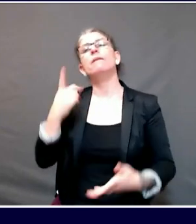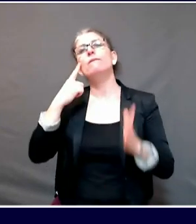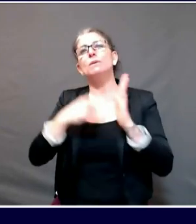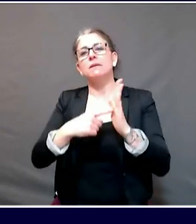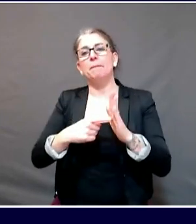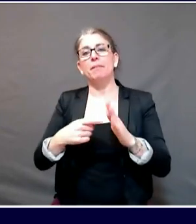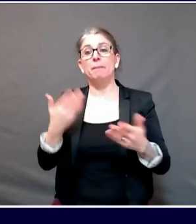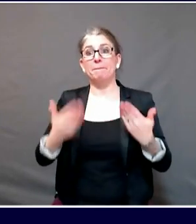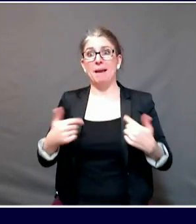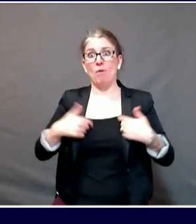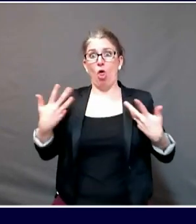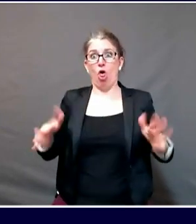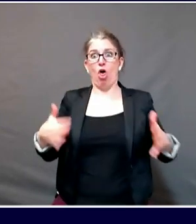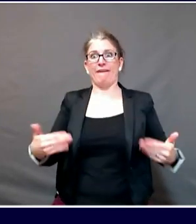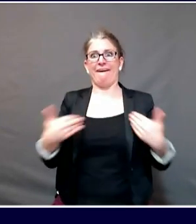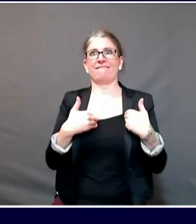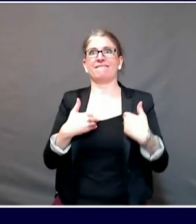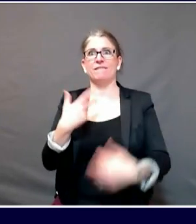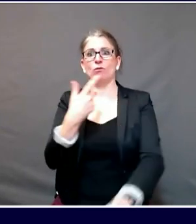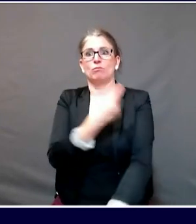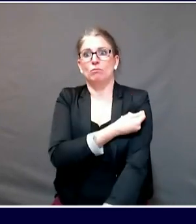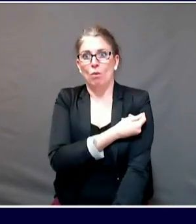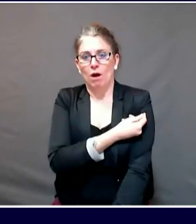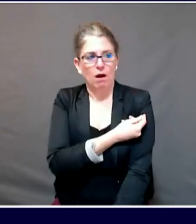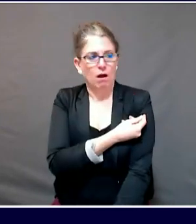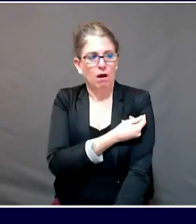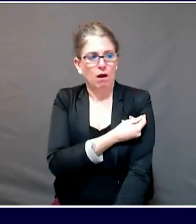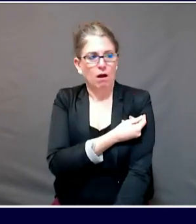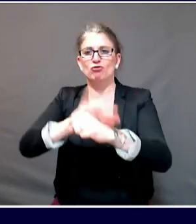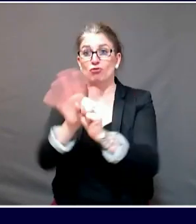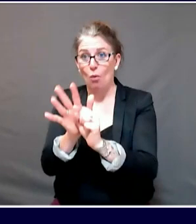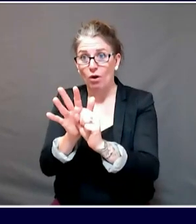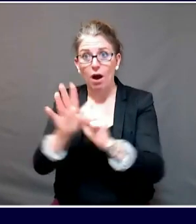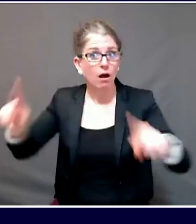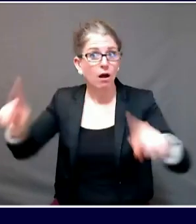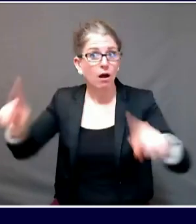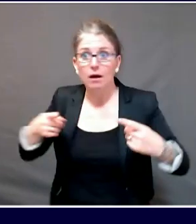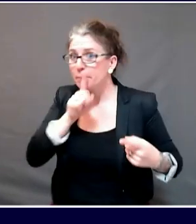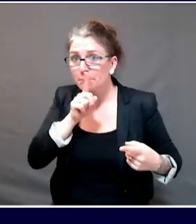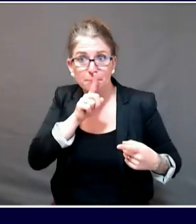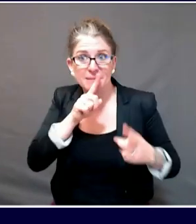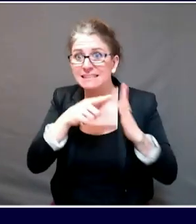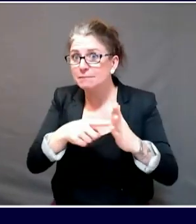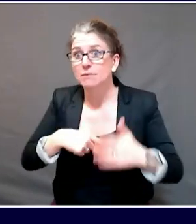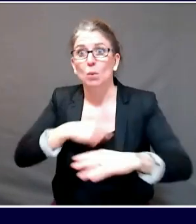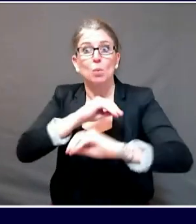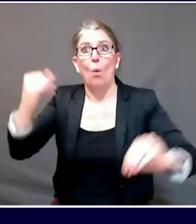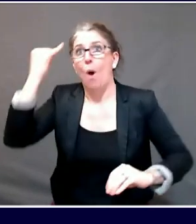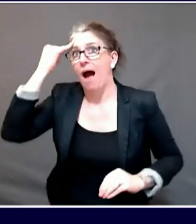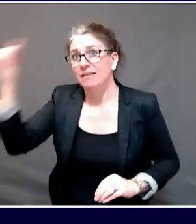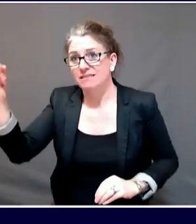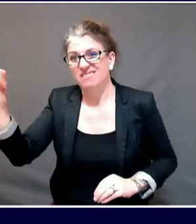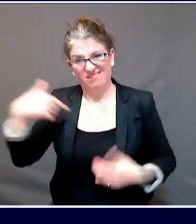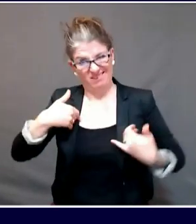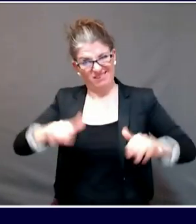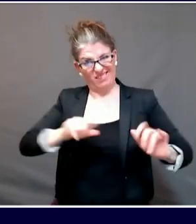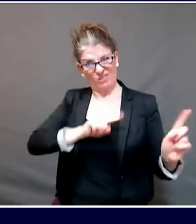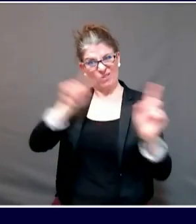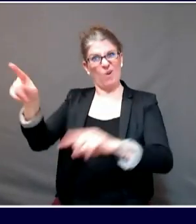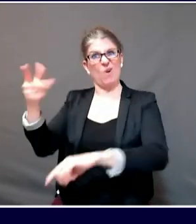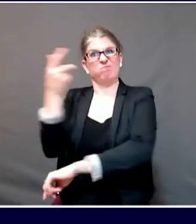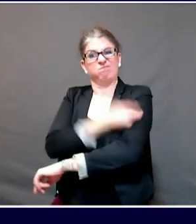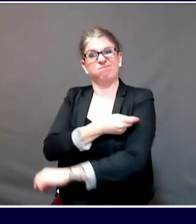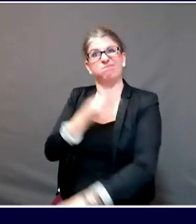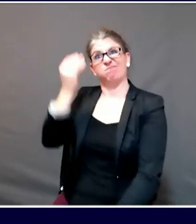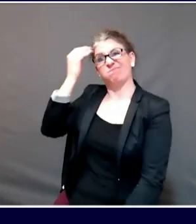it? So as to the former question, Amy, based on the scientific data that we have right now, it does not appear